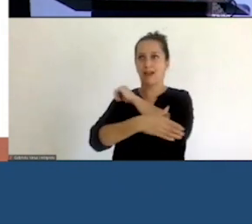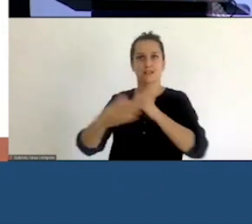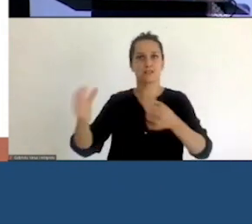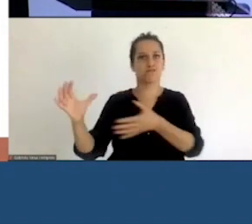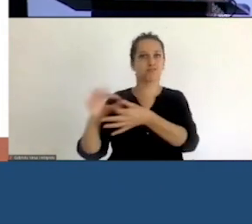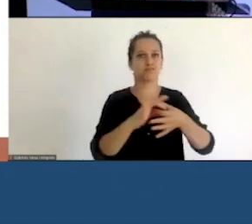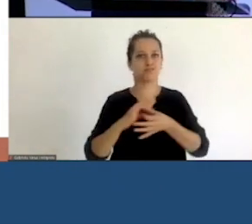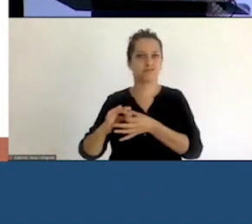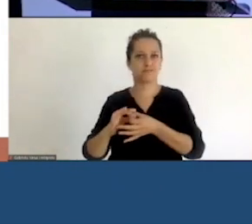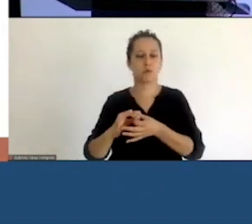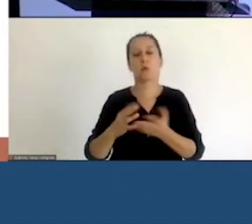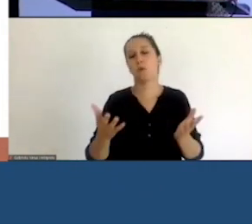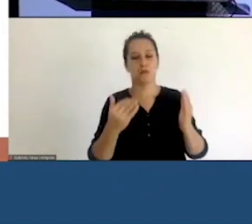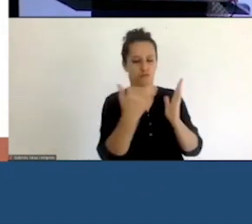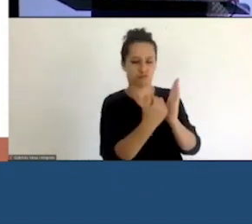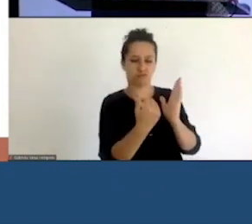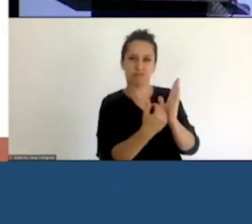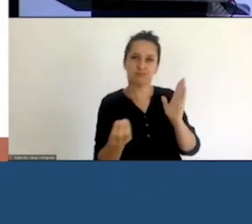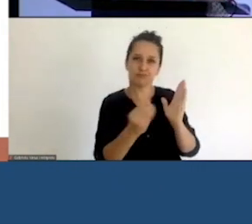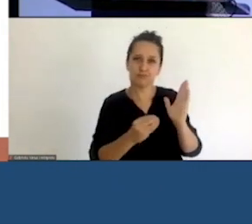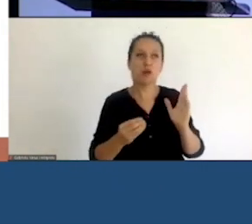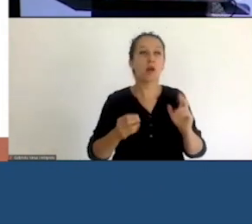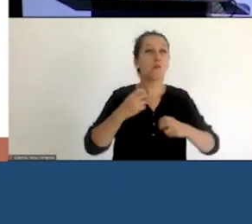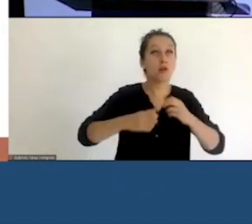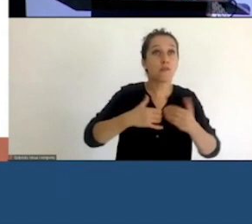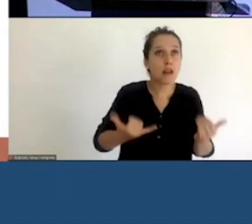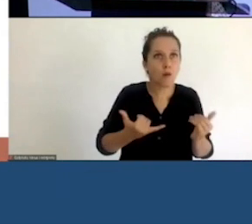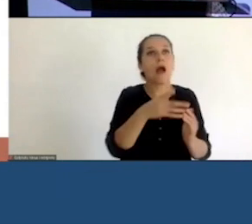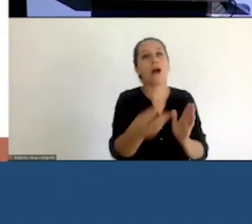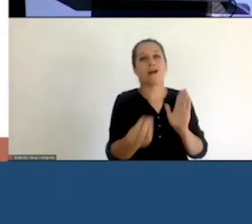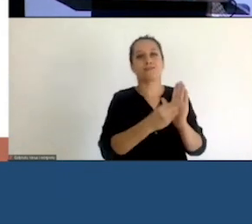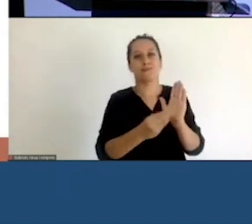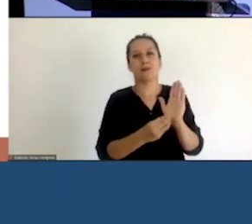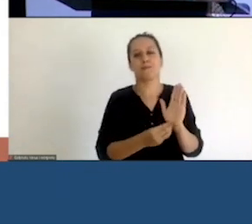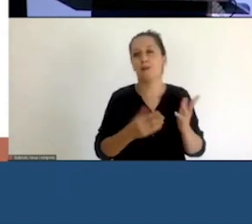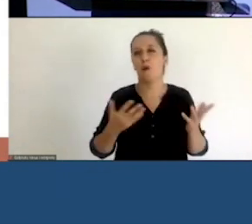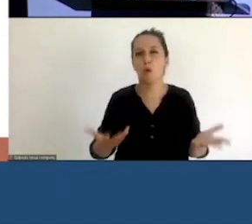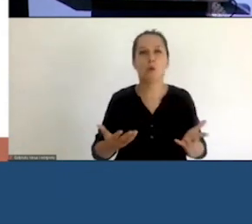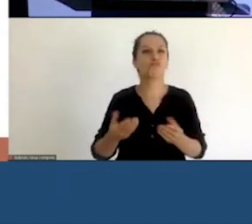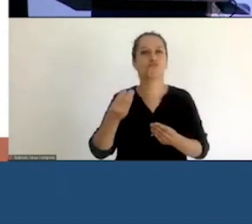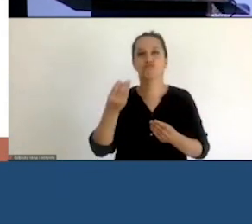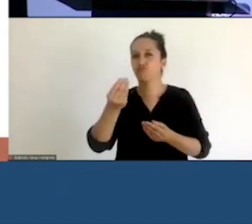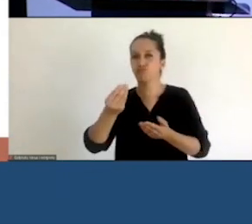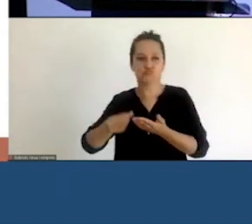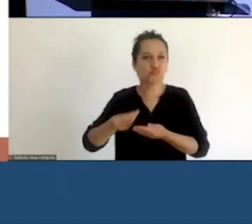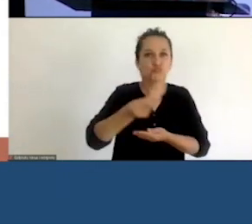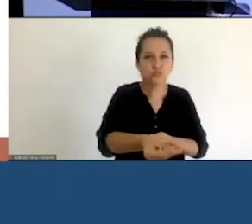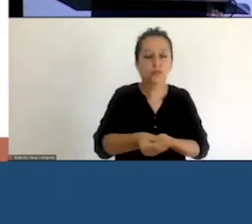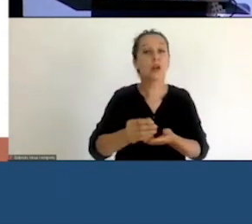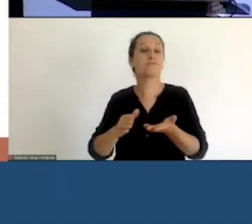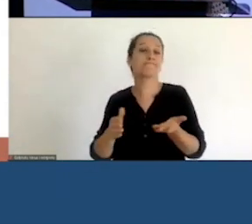agency? Contingency clauses, new instruments, bonds, or new products. And this has been attained through